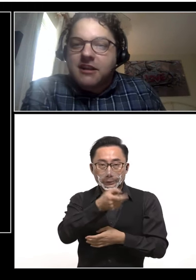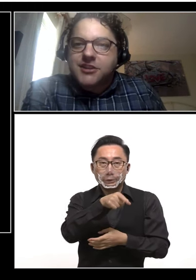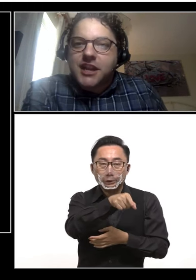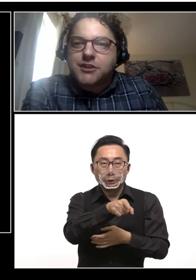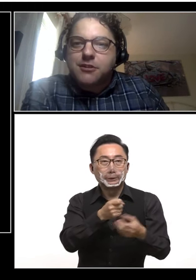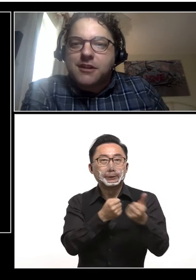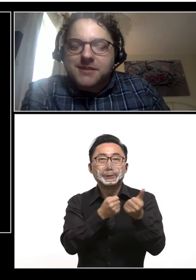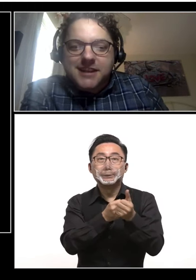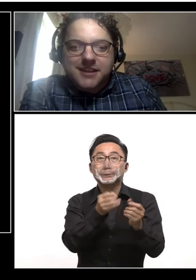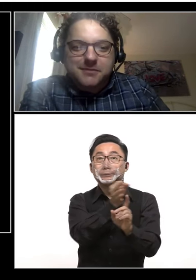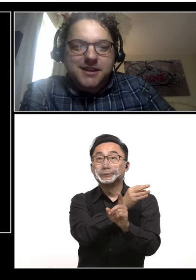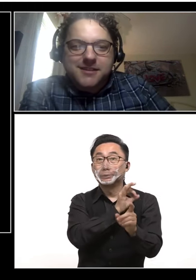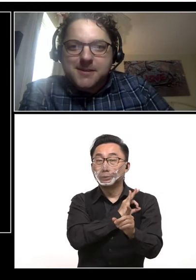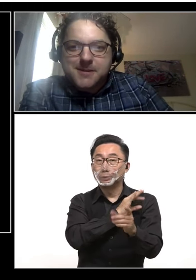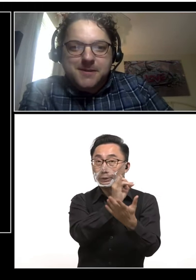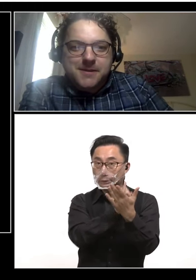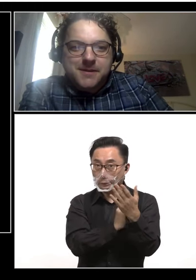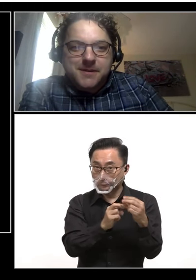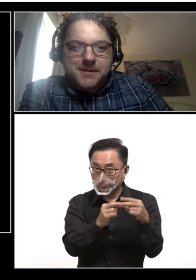community or our education programs. Next slide, please.